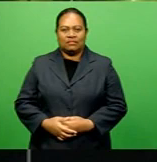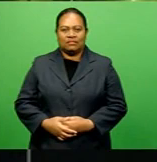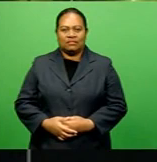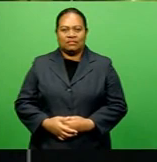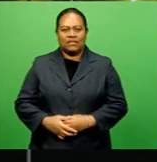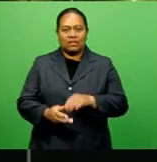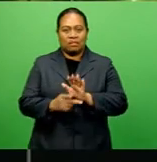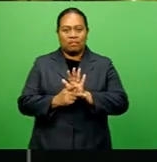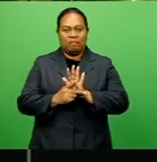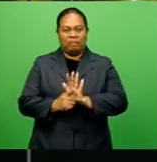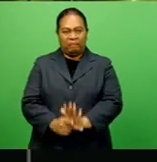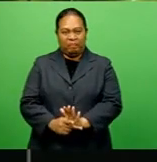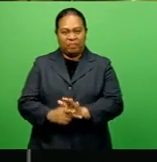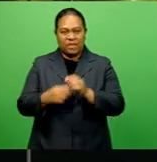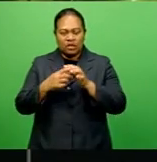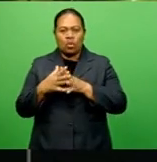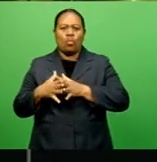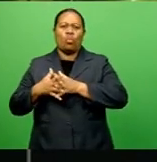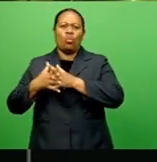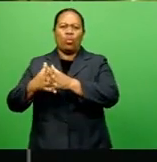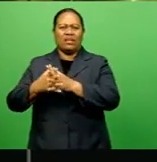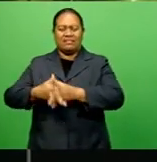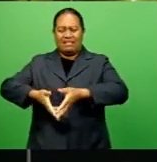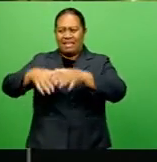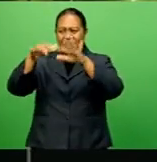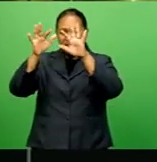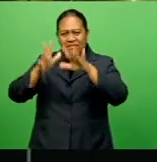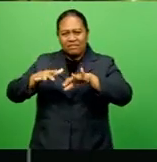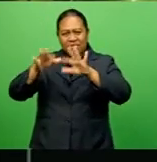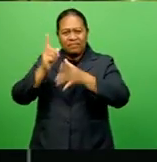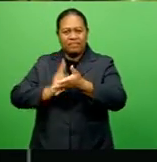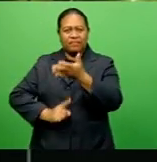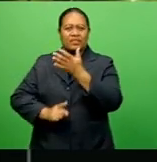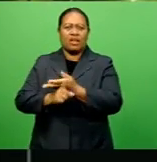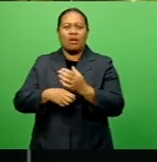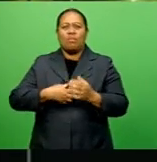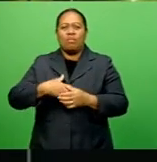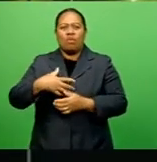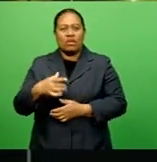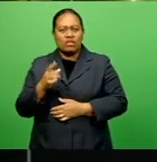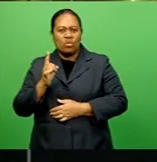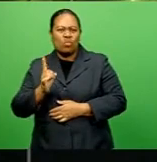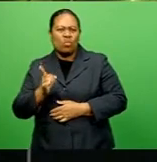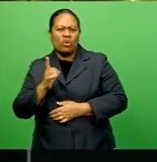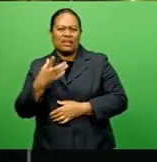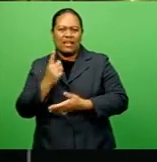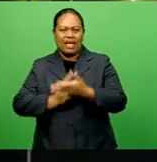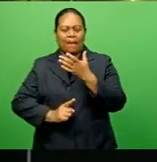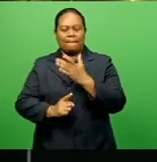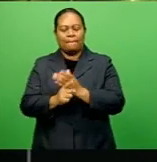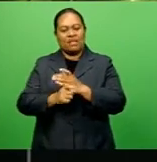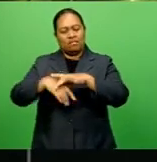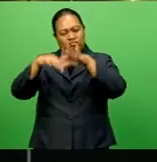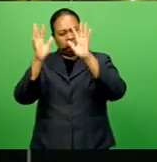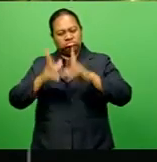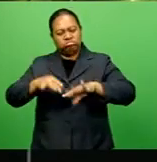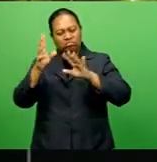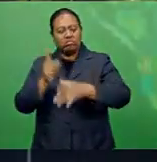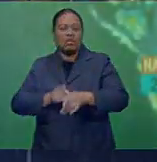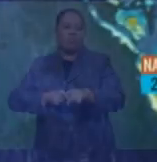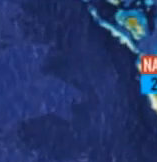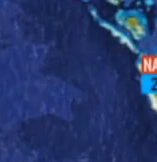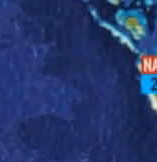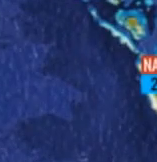A low pressure trough to the west has brought heavy rain alerts to much of the group, with a warning of heavy downpour at times. Sunny, hot